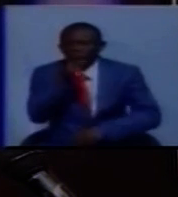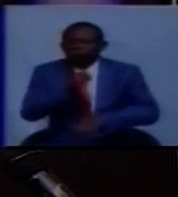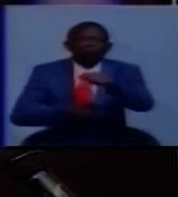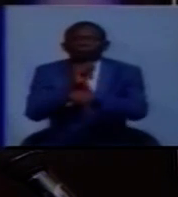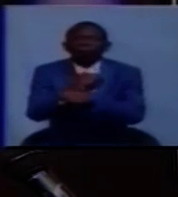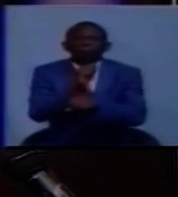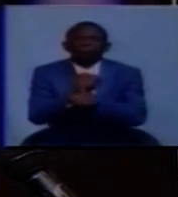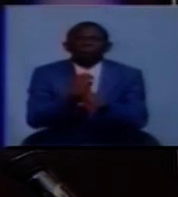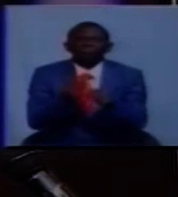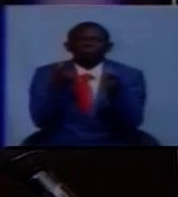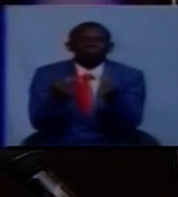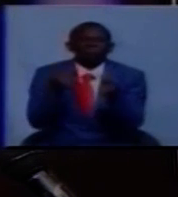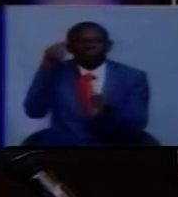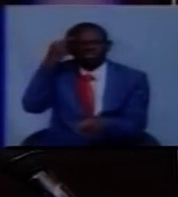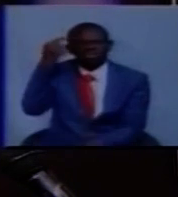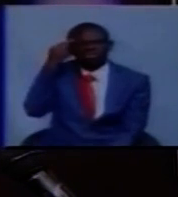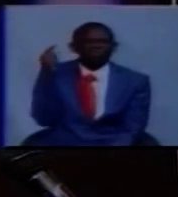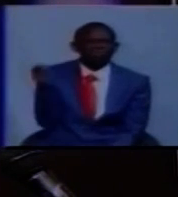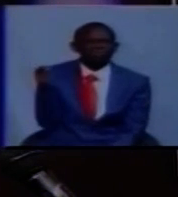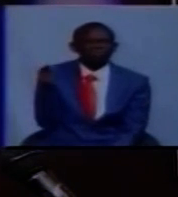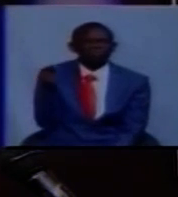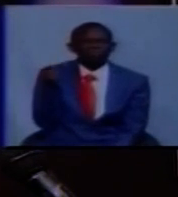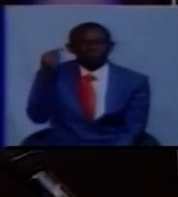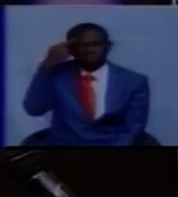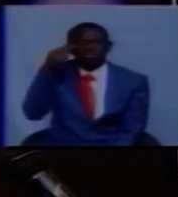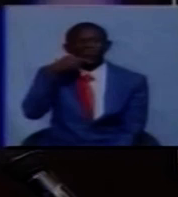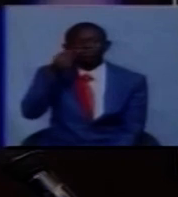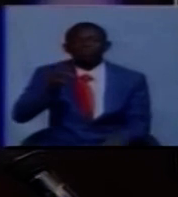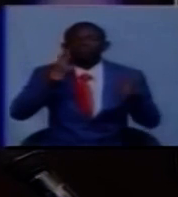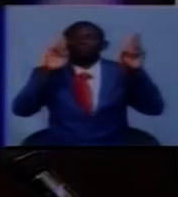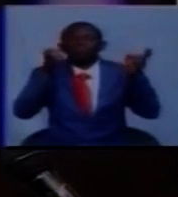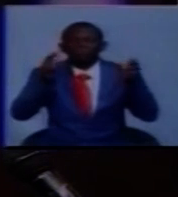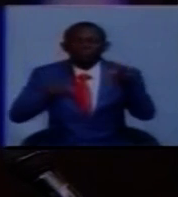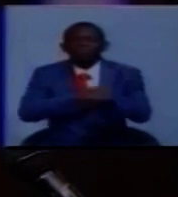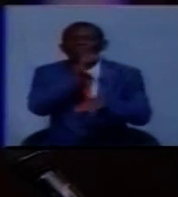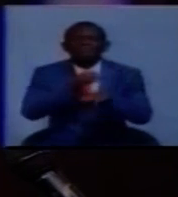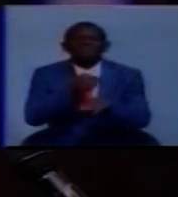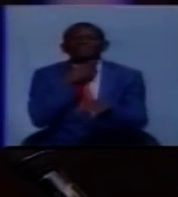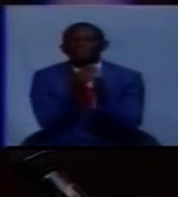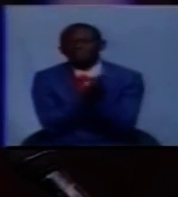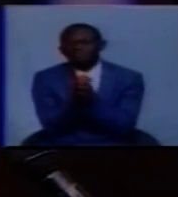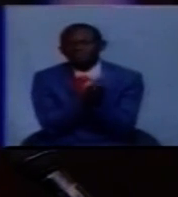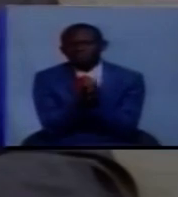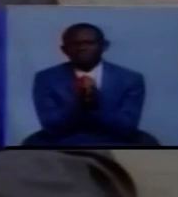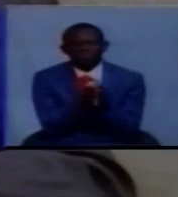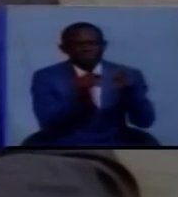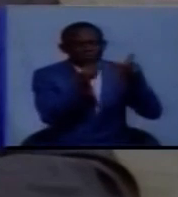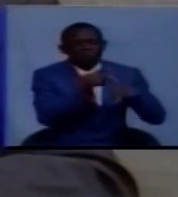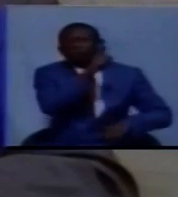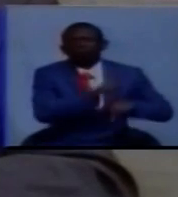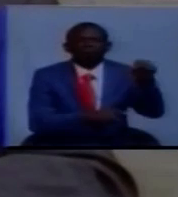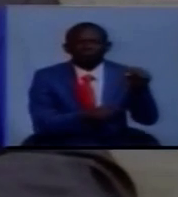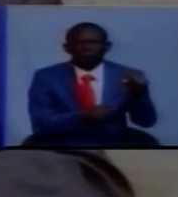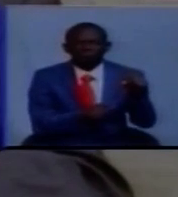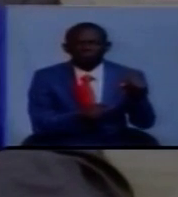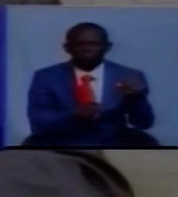the phrase national interest, a lot of people have been laid off. No reasons given, just national interest. National interest, those are security